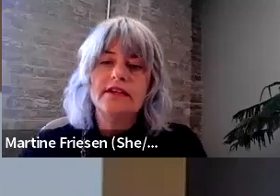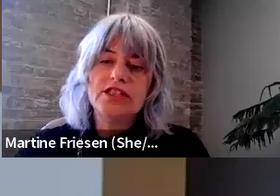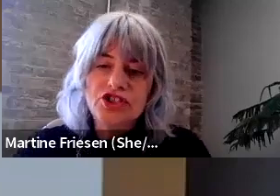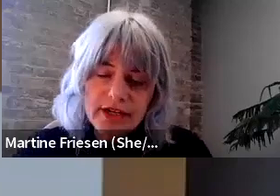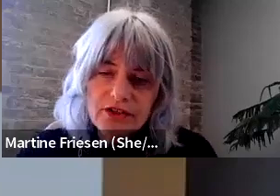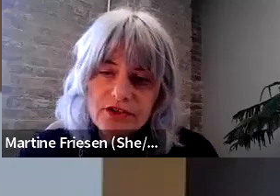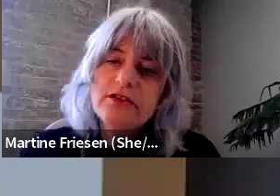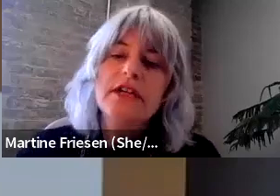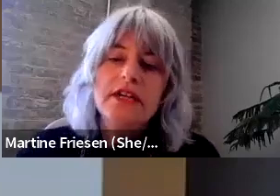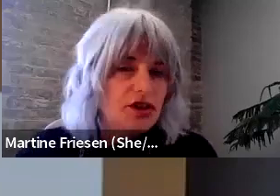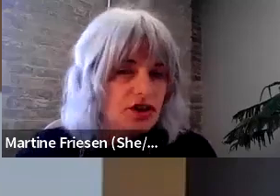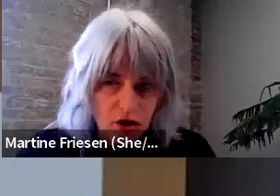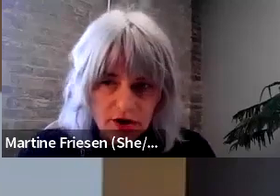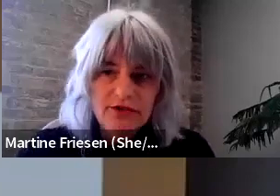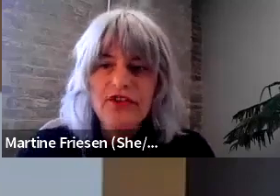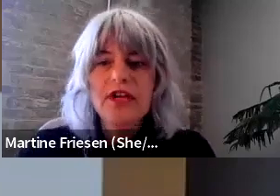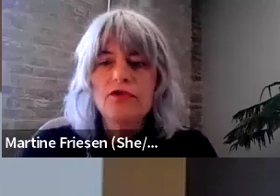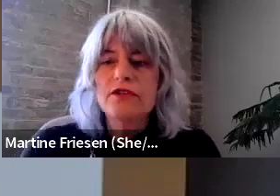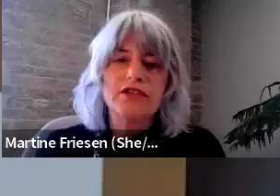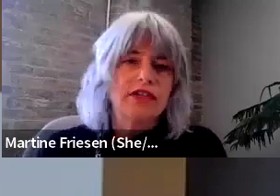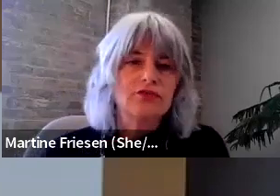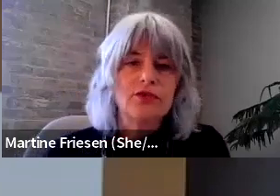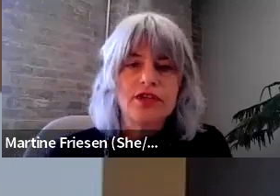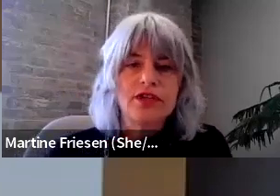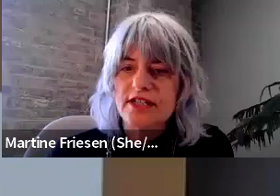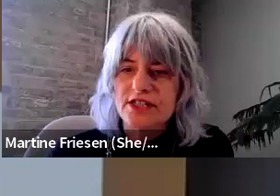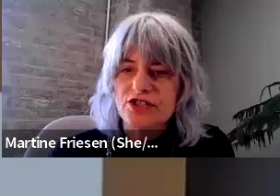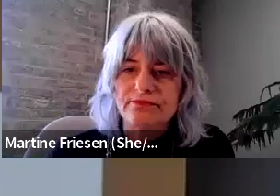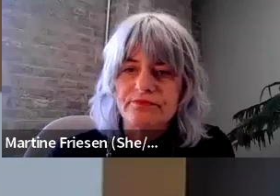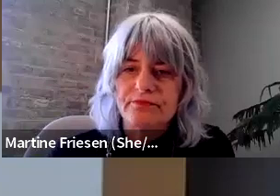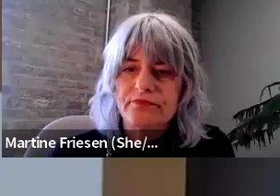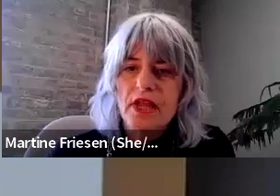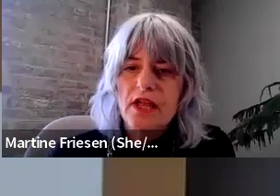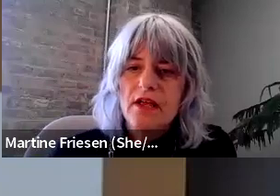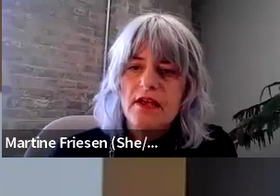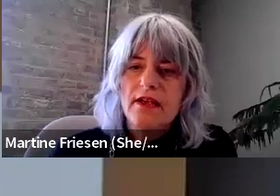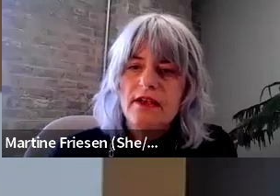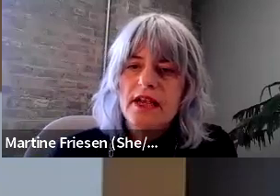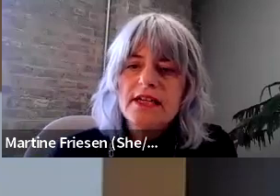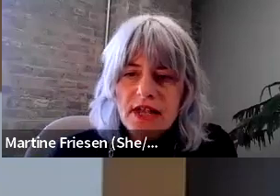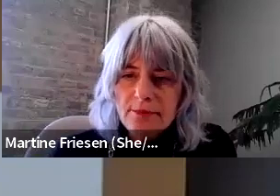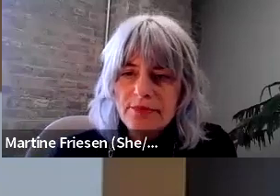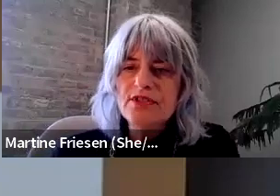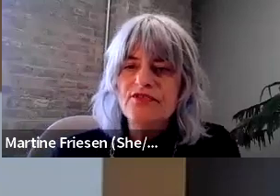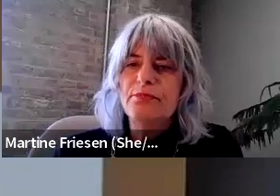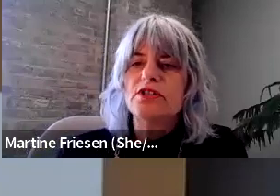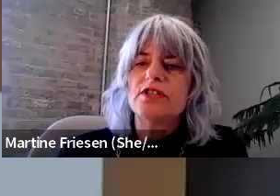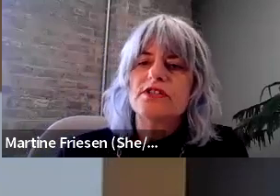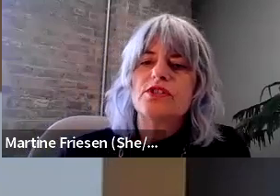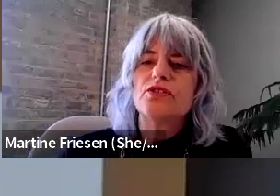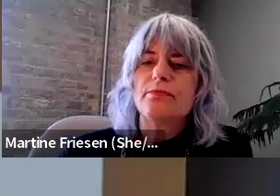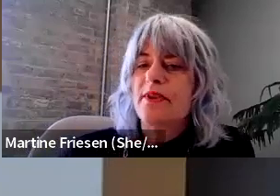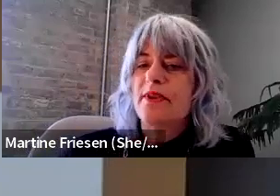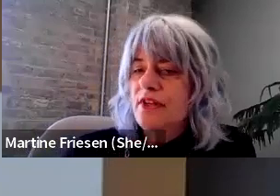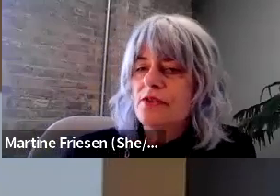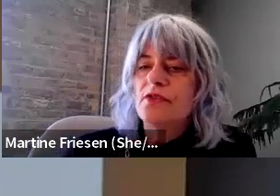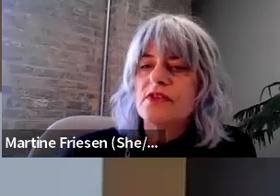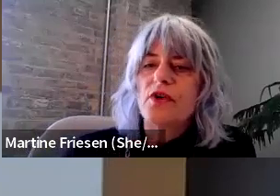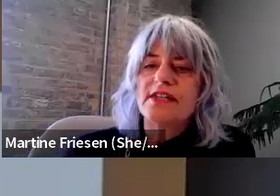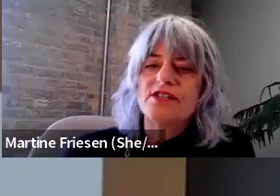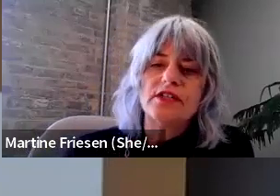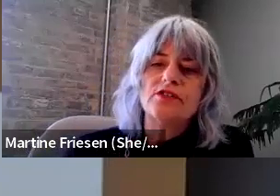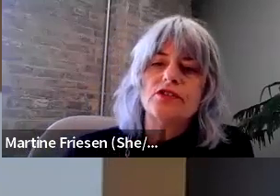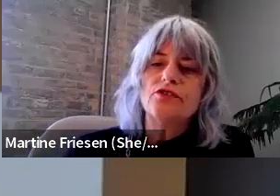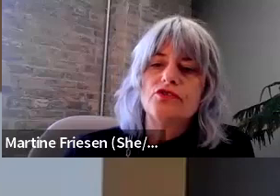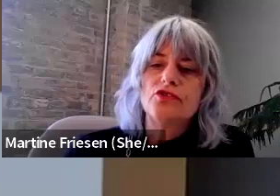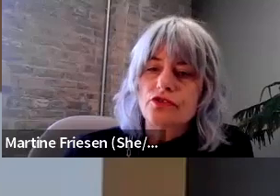economy, gender, geography, or sexual orientation. Examples of projects which may be funded through